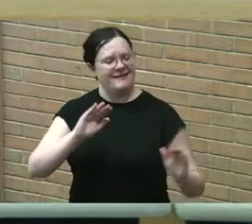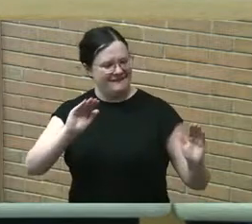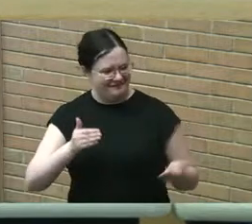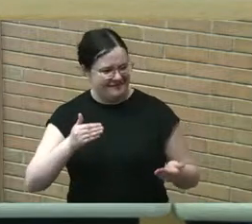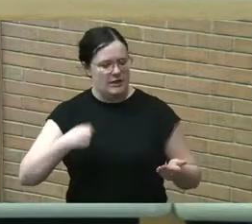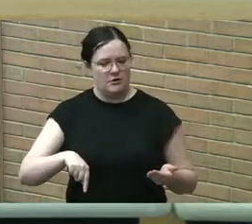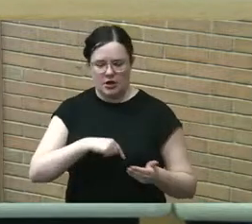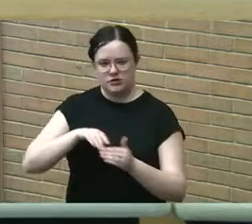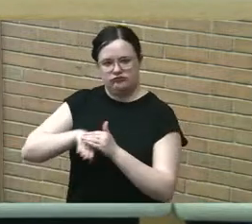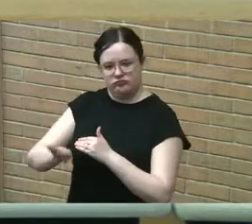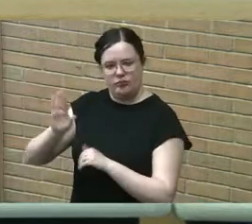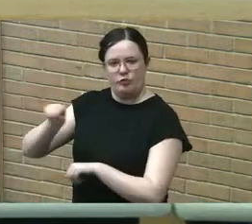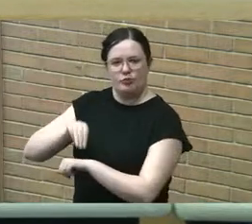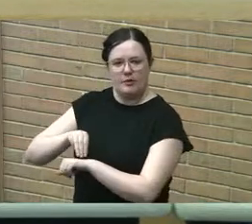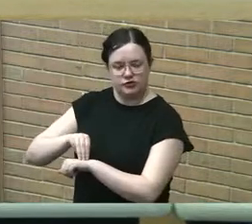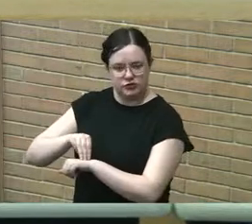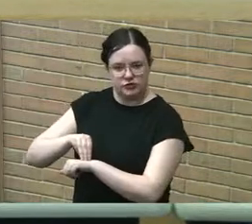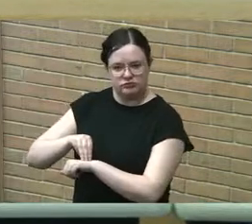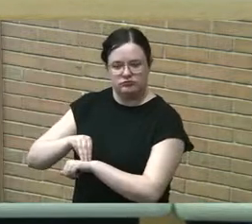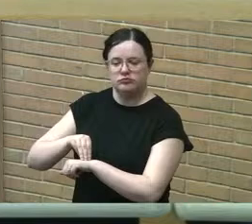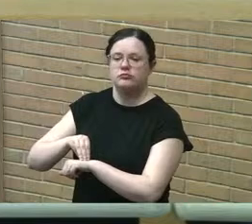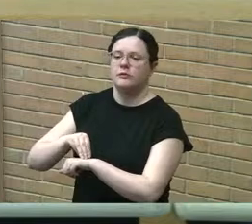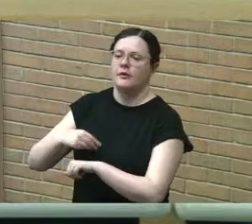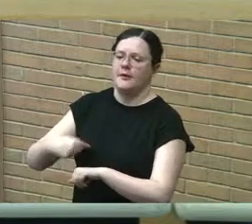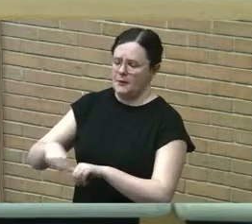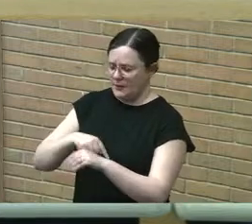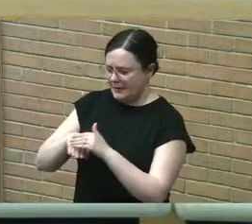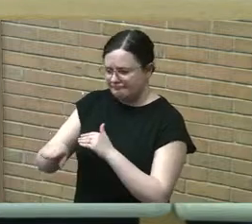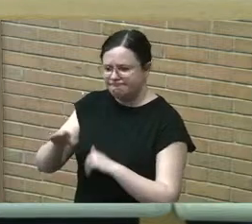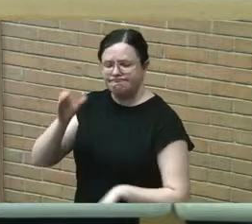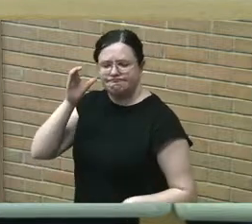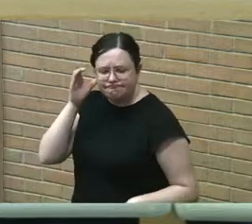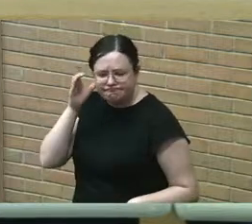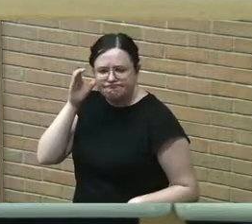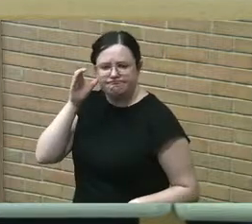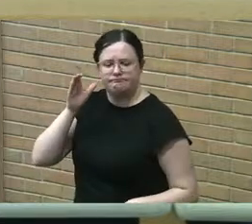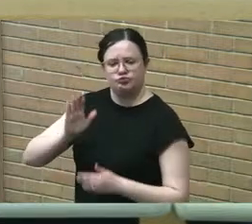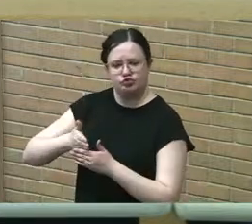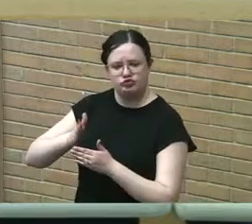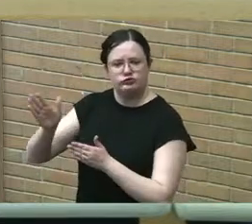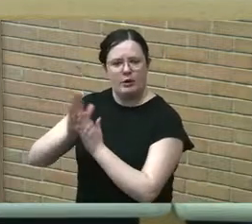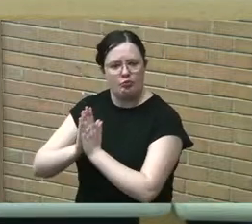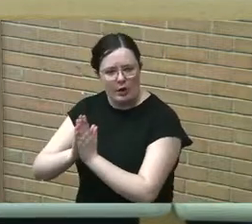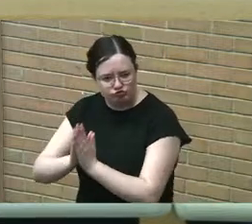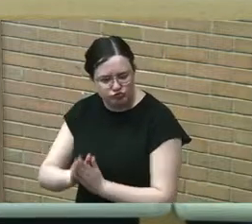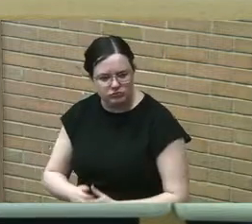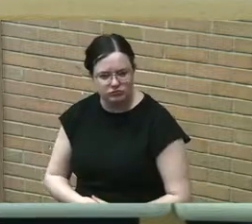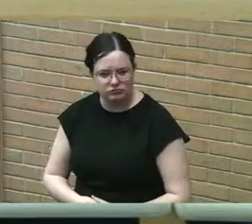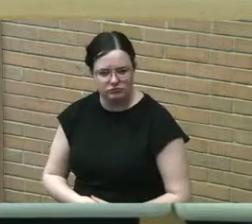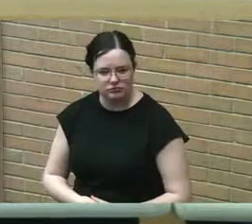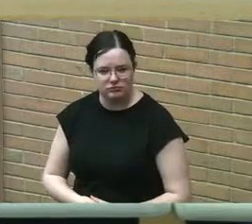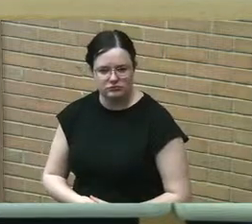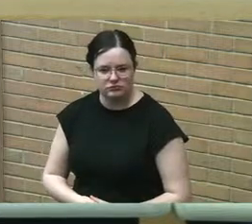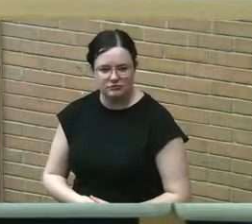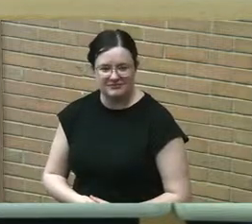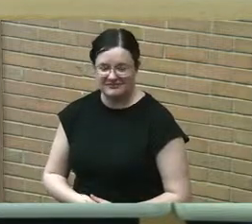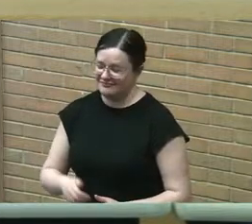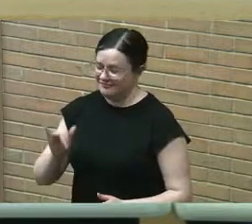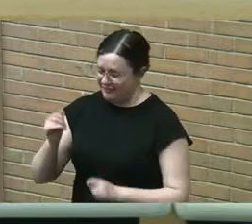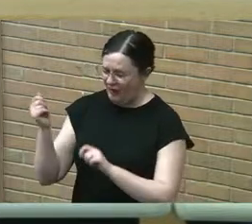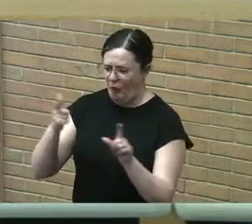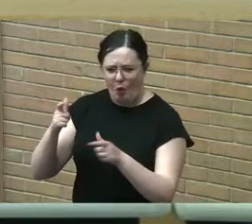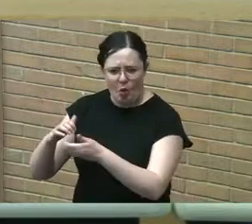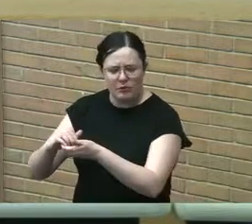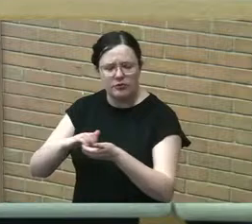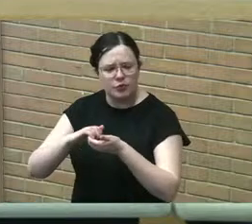mosque to listen, to share their prayers with all of us.